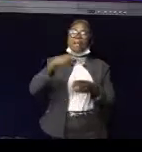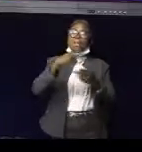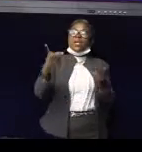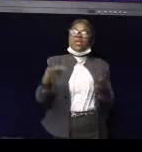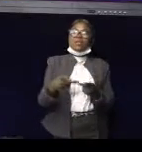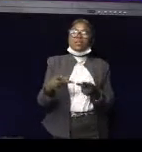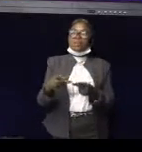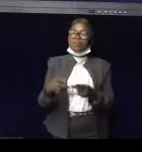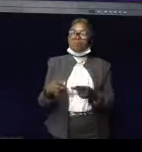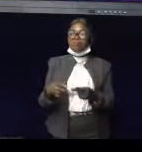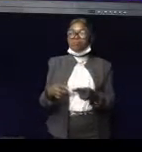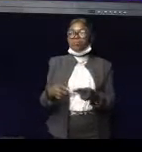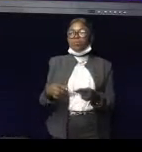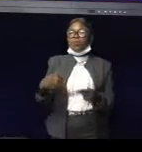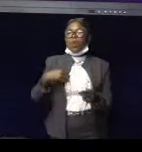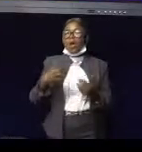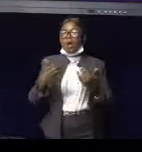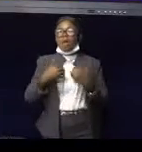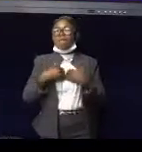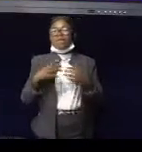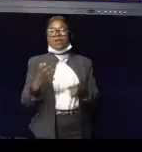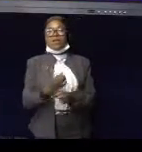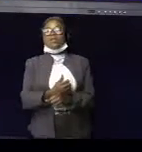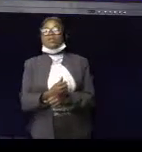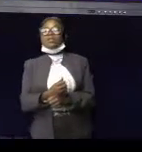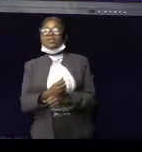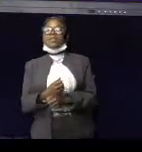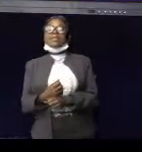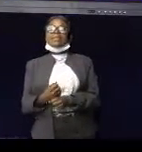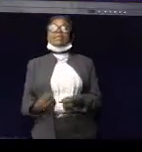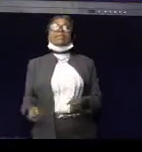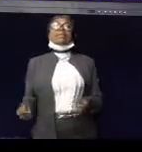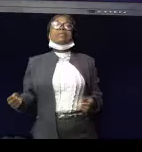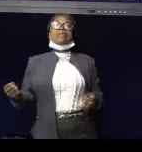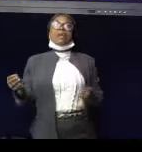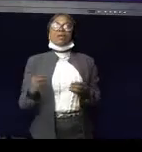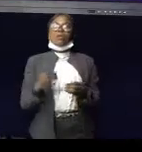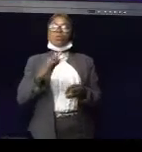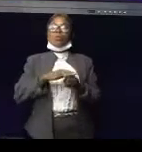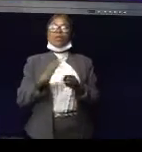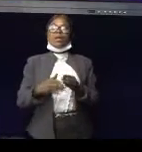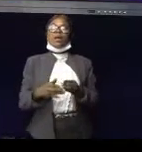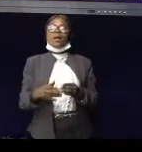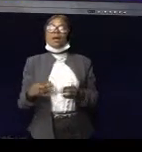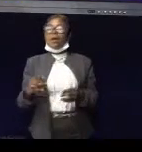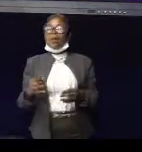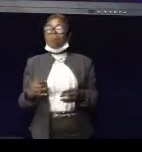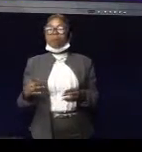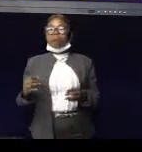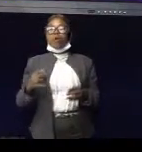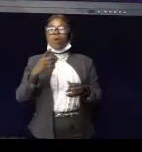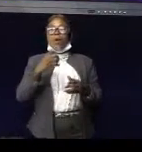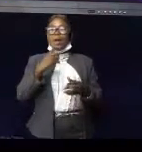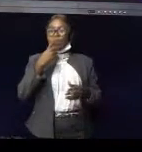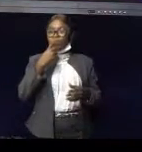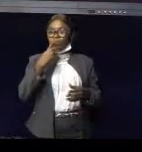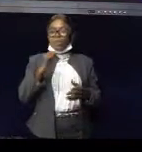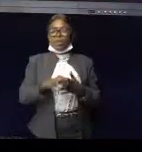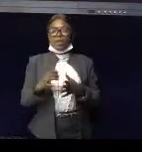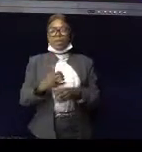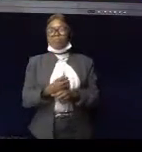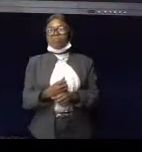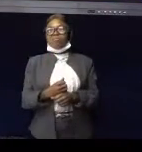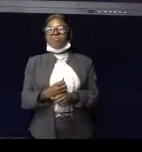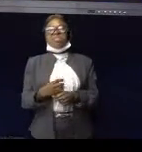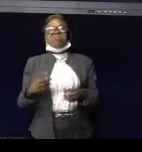So eventually we have gotten the amount of sweets that Z is going to get. You're not going to just say, Z, we've given Umar